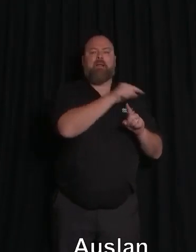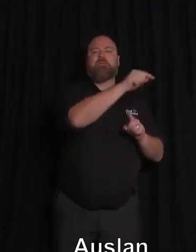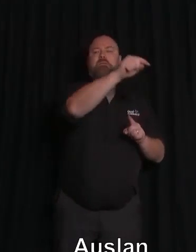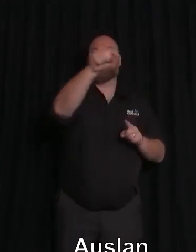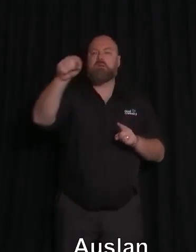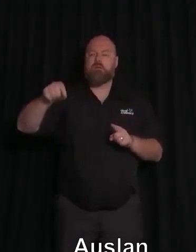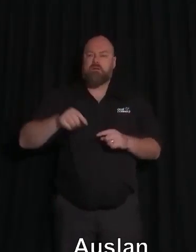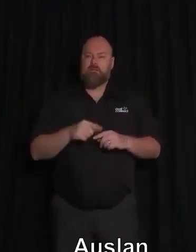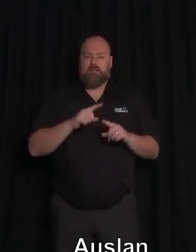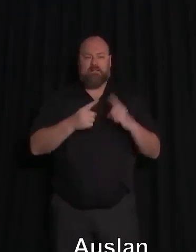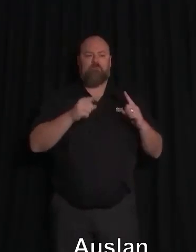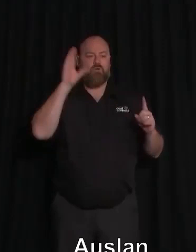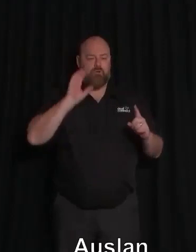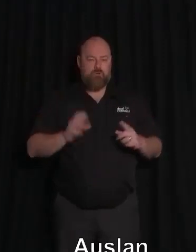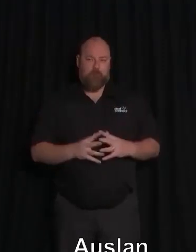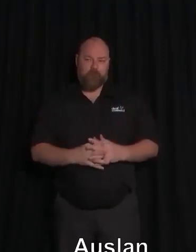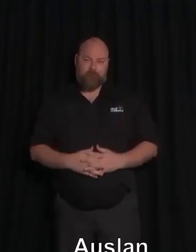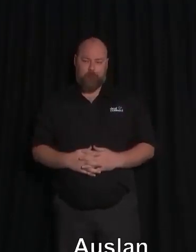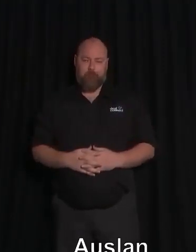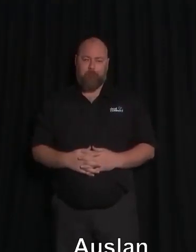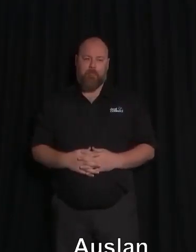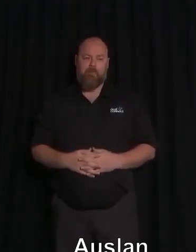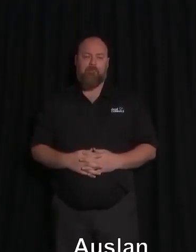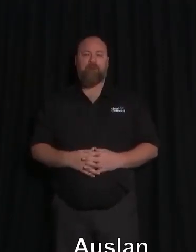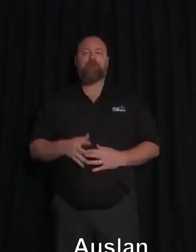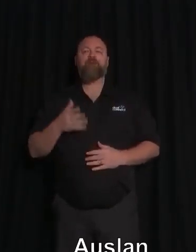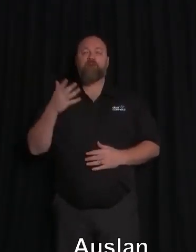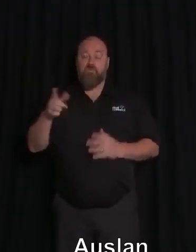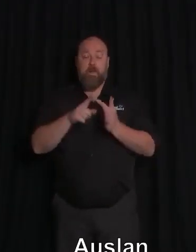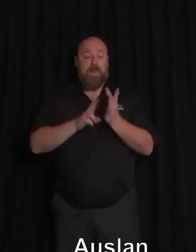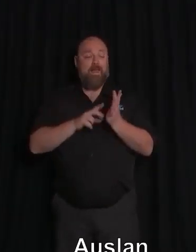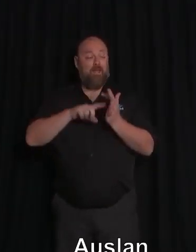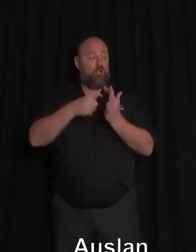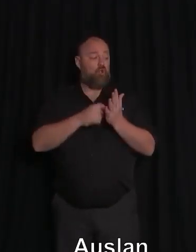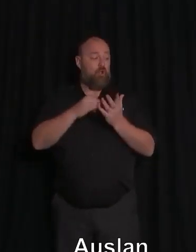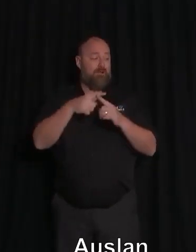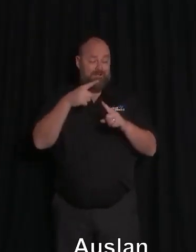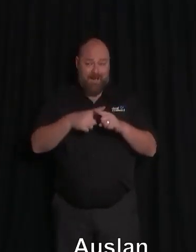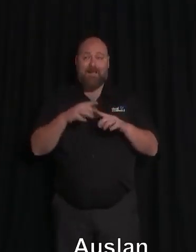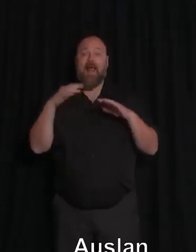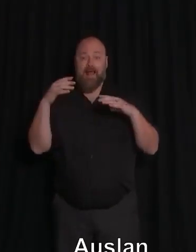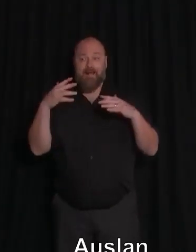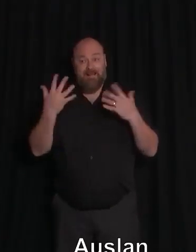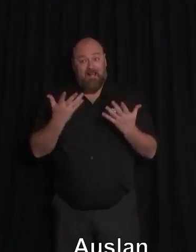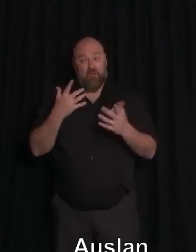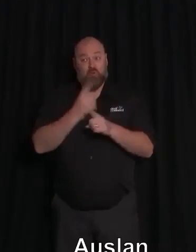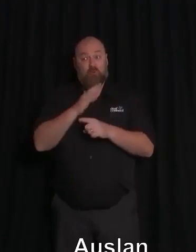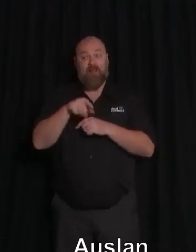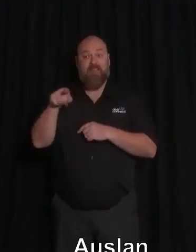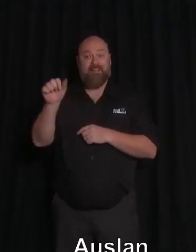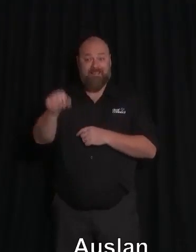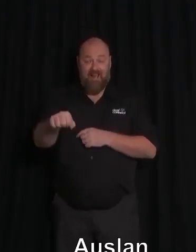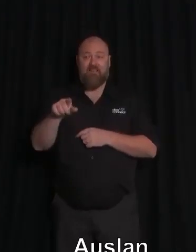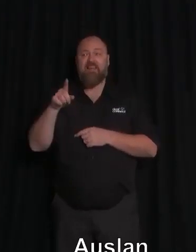But, you know, Victor's work does touch on intersex issues from time to time. It's not always comfortable, but then this is not a